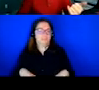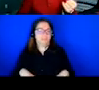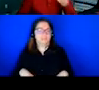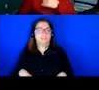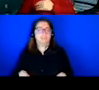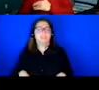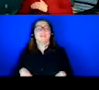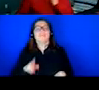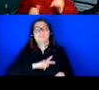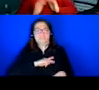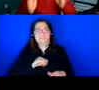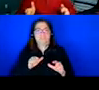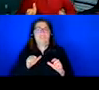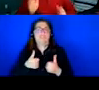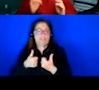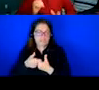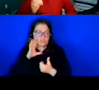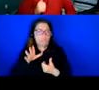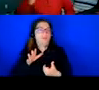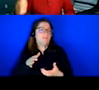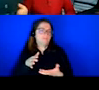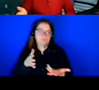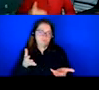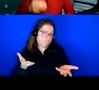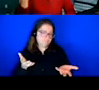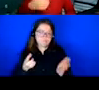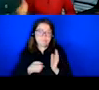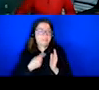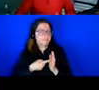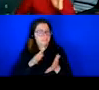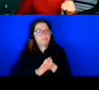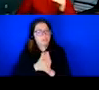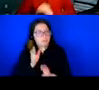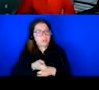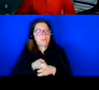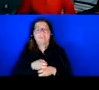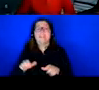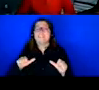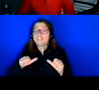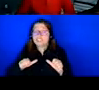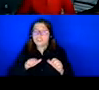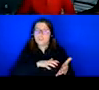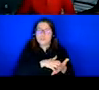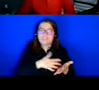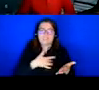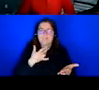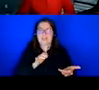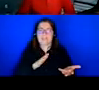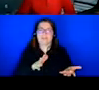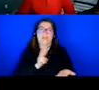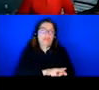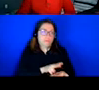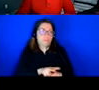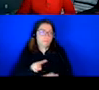things harder as well. And that's the thing, they're challenge. Challenges can be overcome. Weaknesses kind of make a combination, they're always there as well.